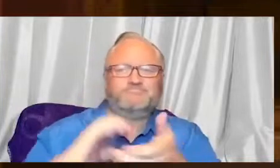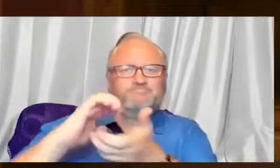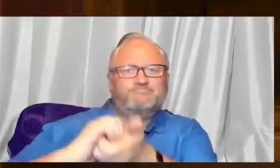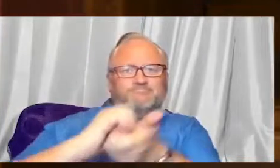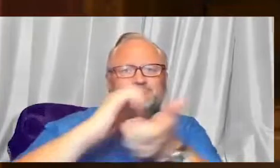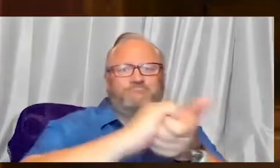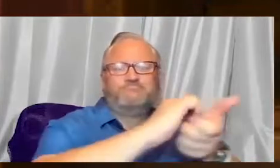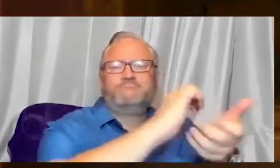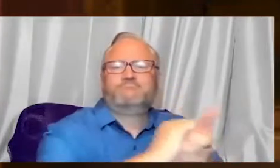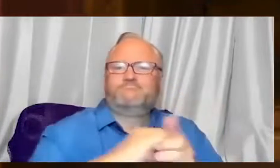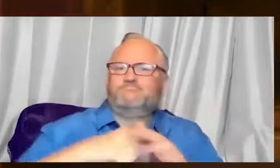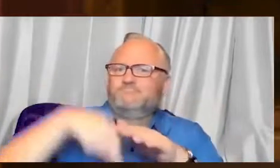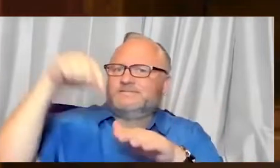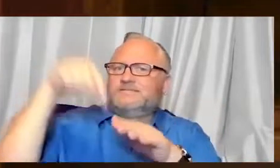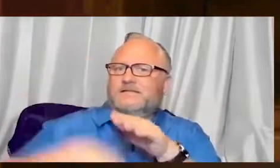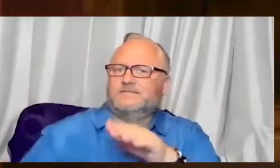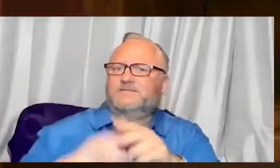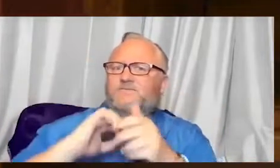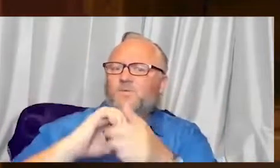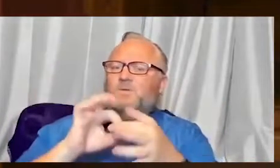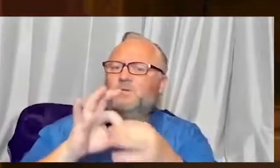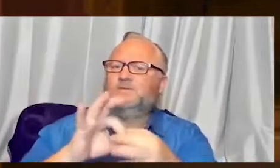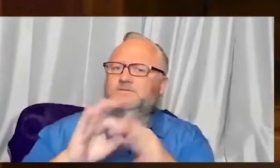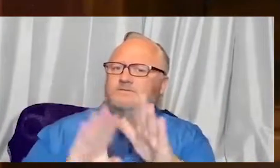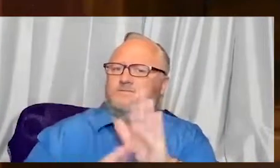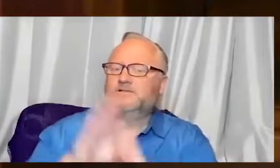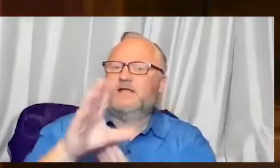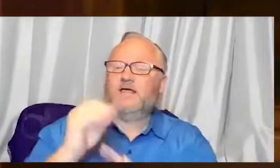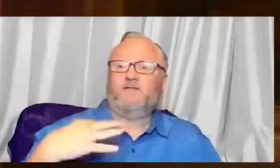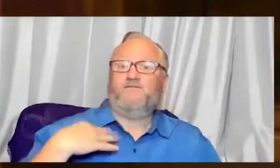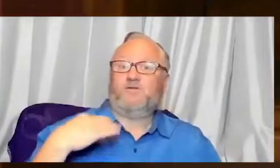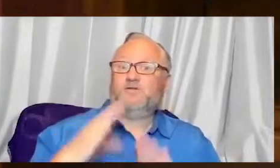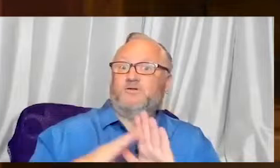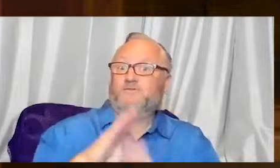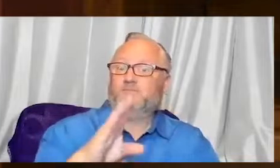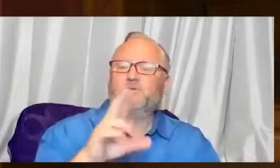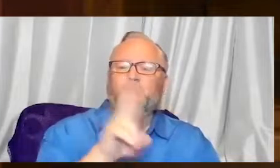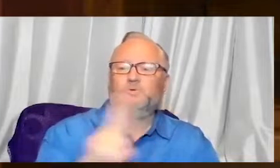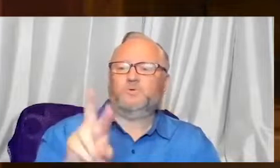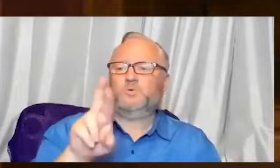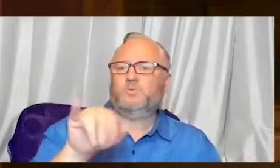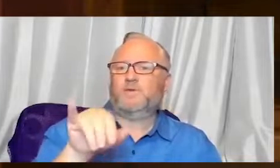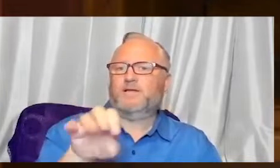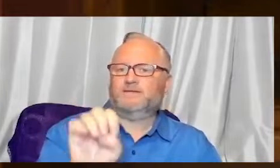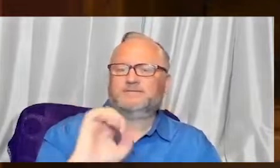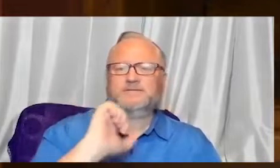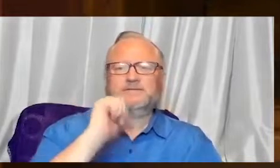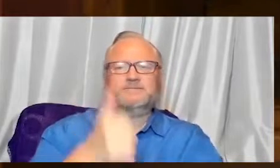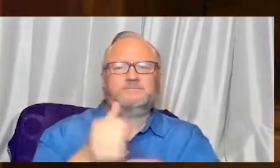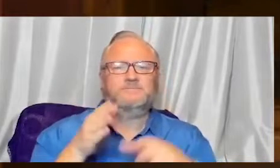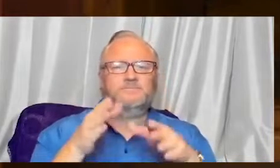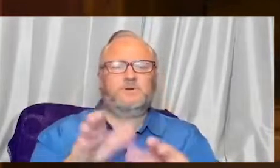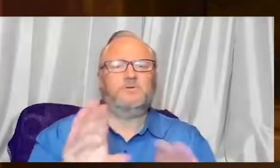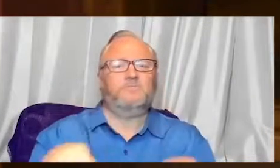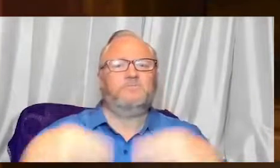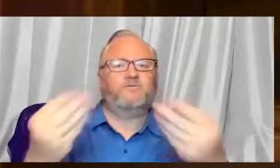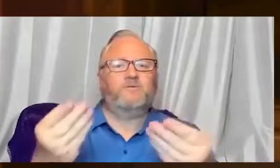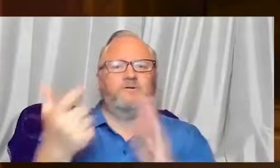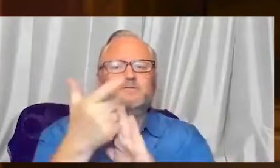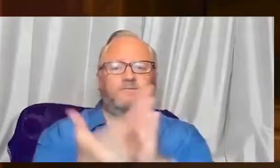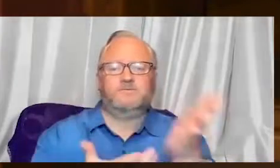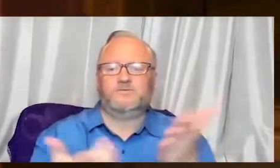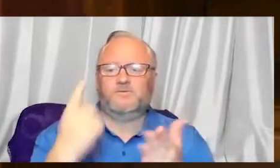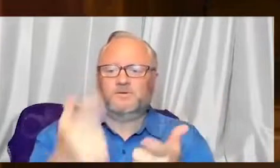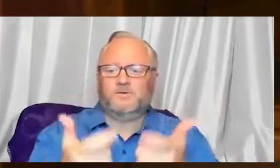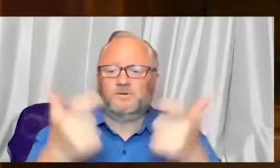intensive coalition building, and volunteer development, UU Rise has crafted a method of extending legal services to large